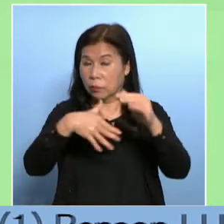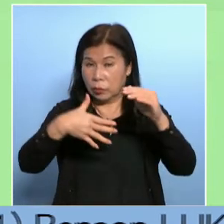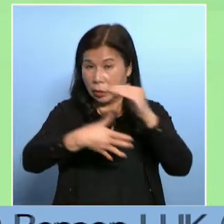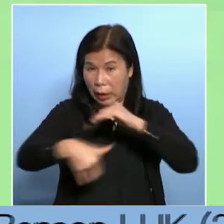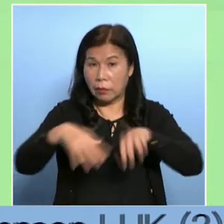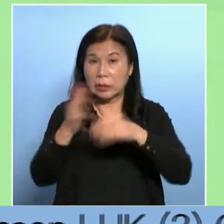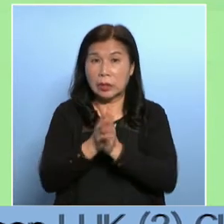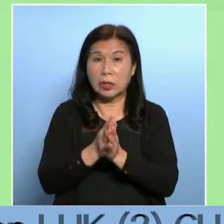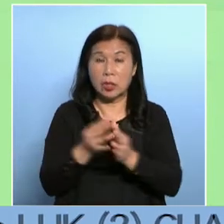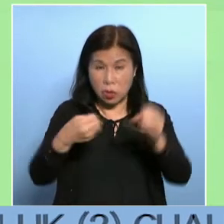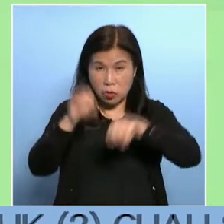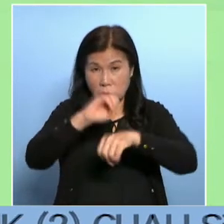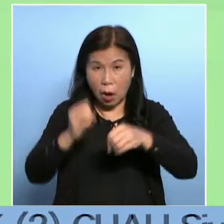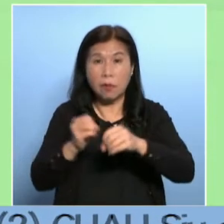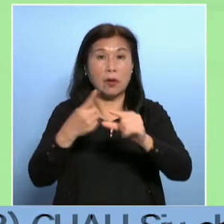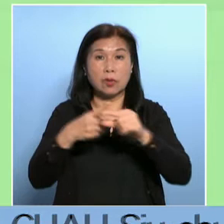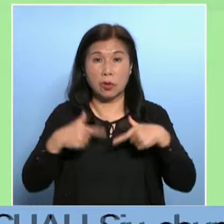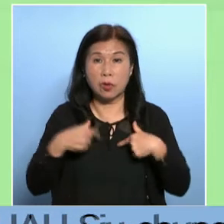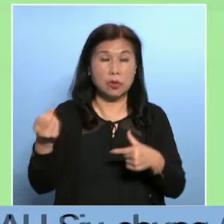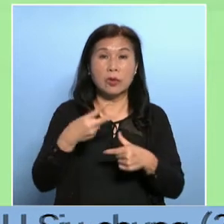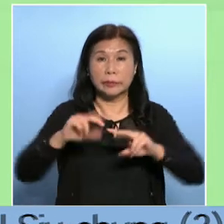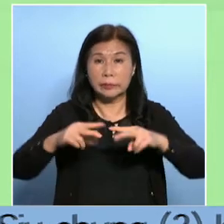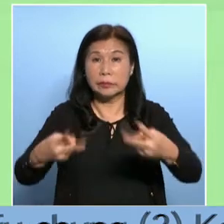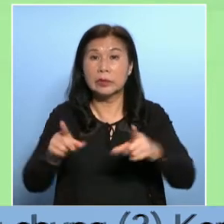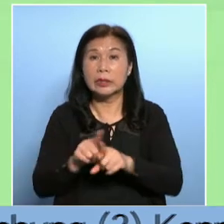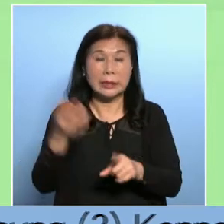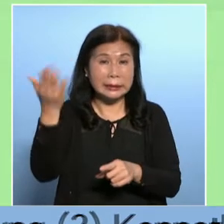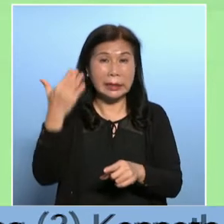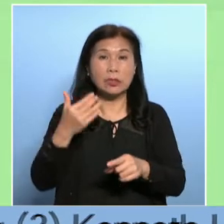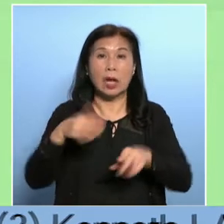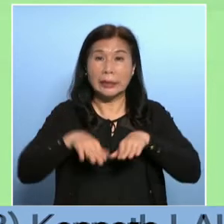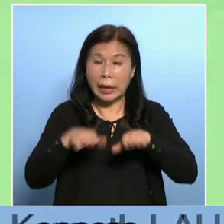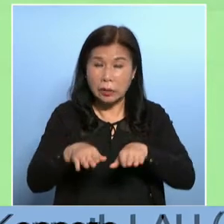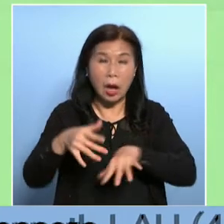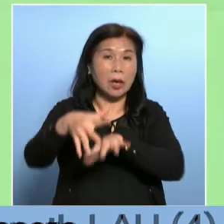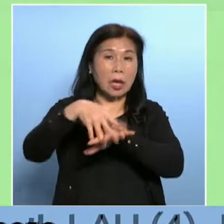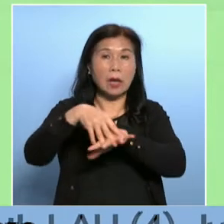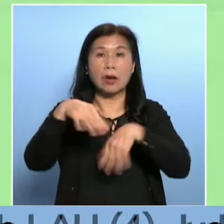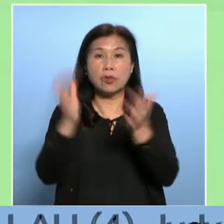Besides being the international INT hub under the 14th Five-Year Plan, and also we need to